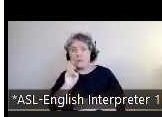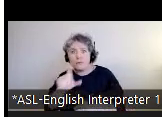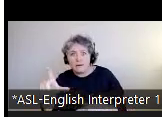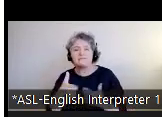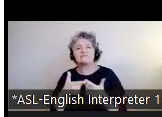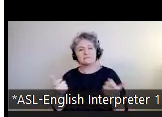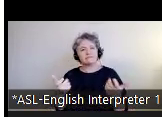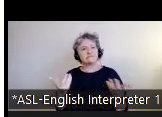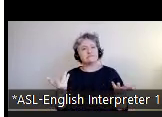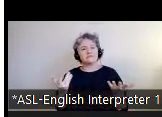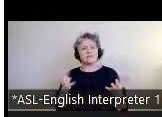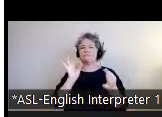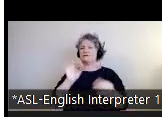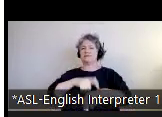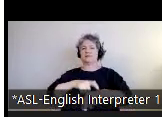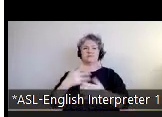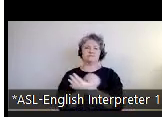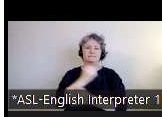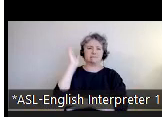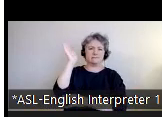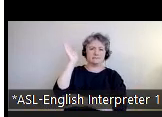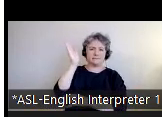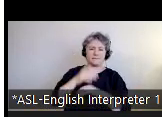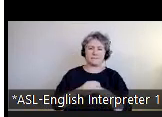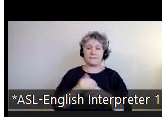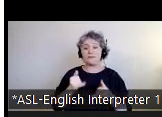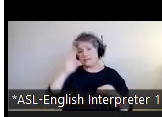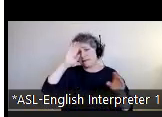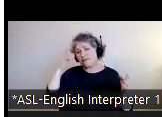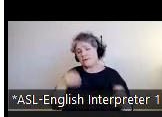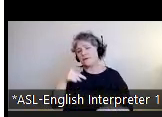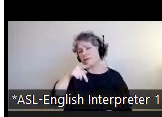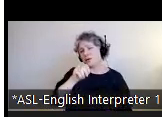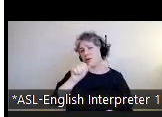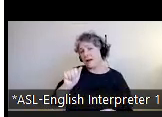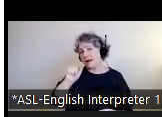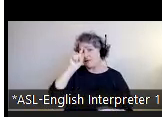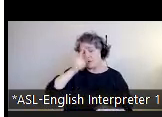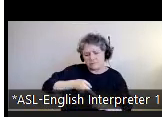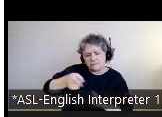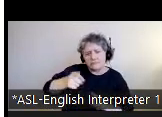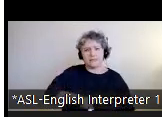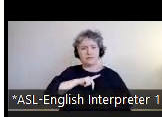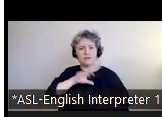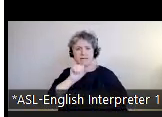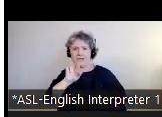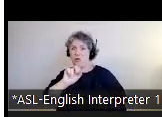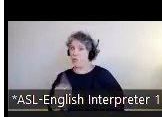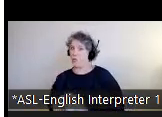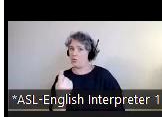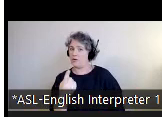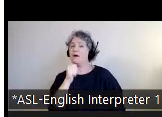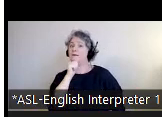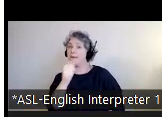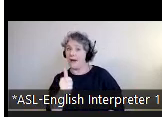this topic. So today I'm going to focus on just the power of attorney for personal care. That is different from the power of attorney